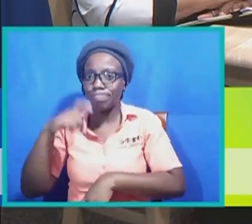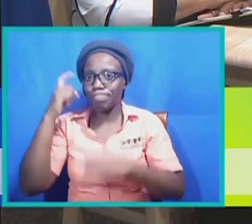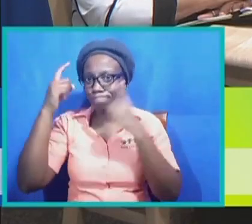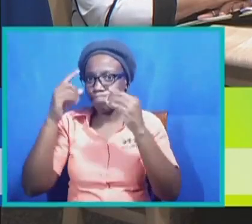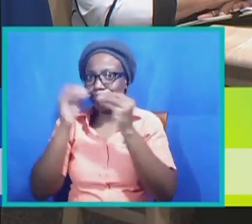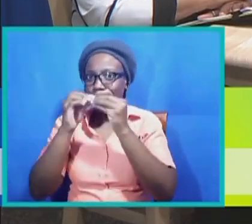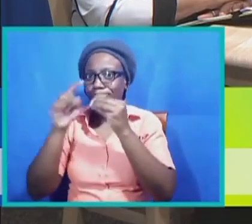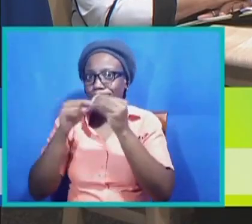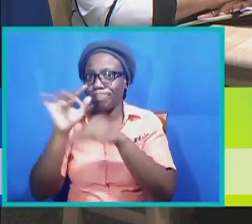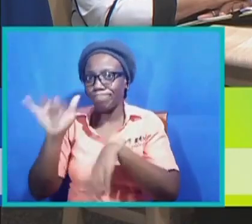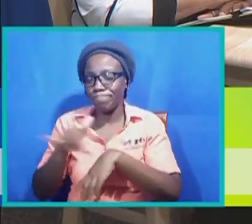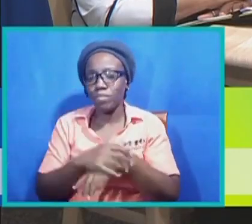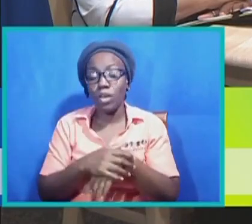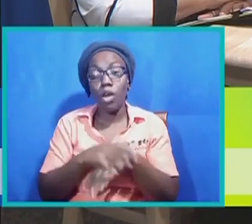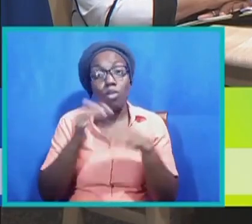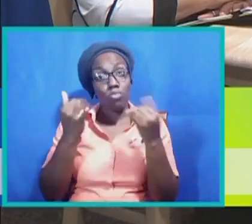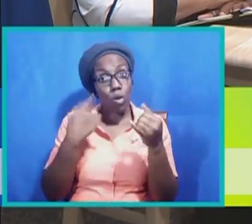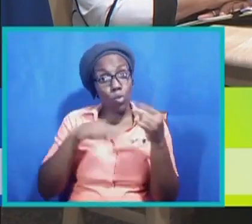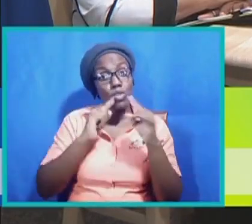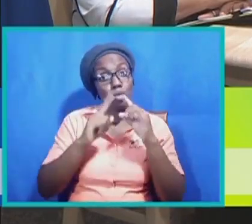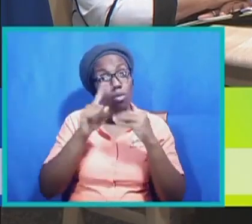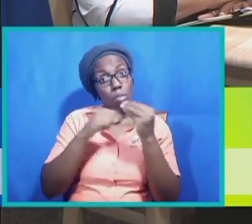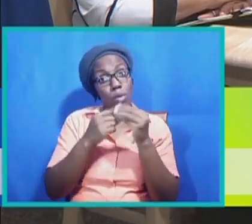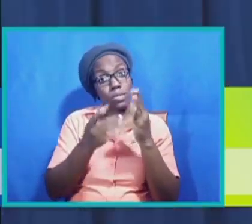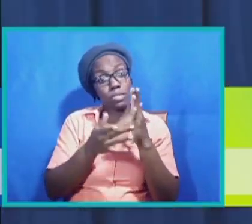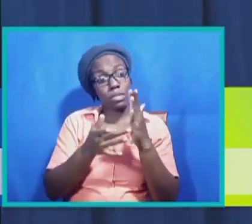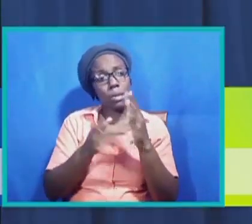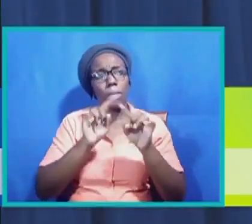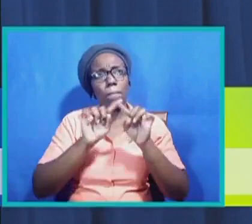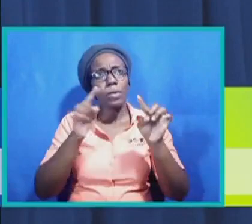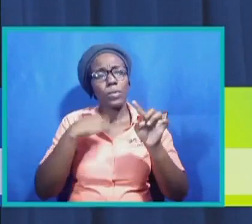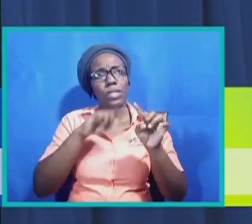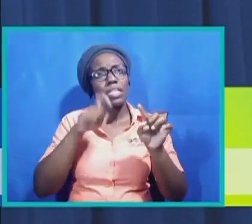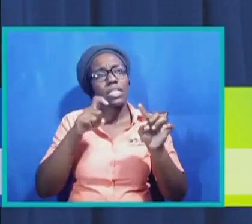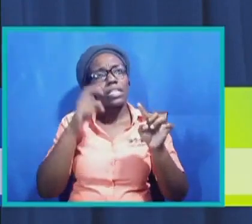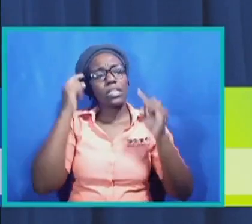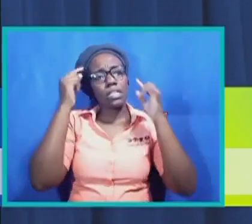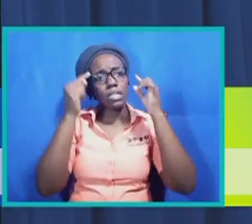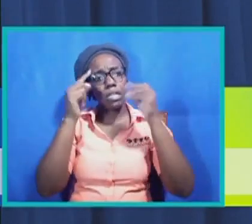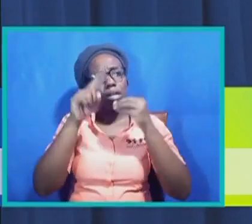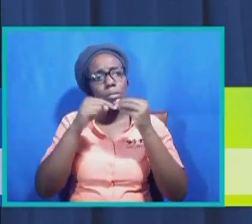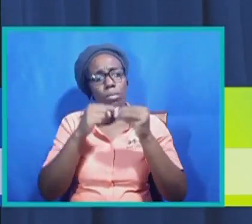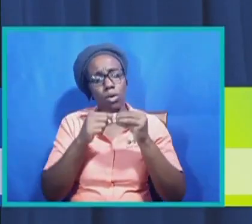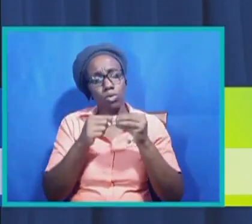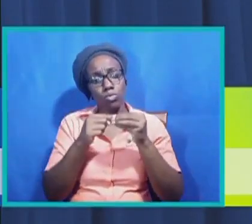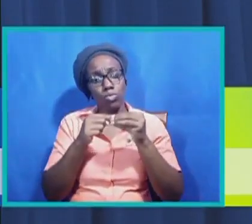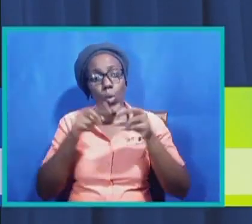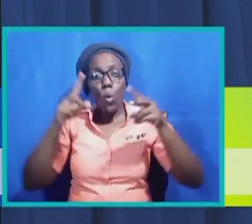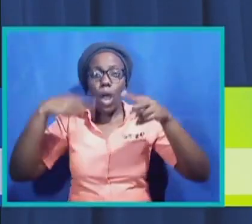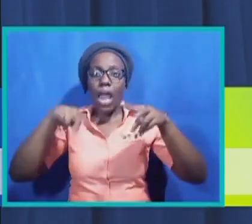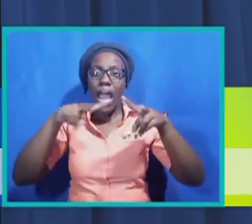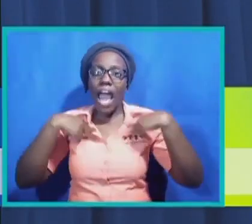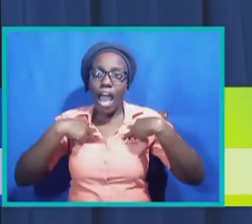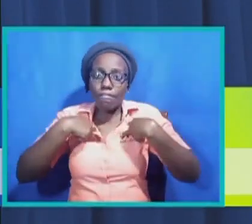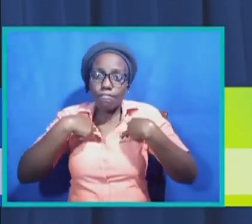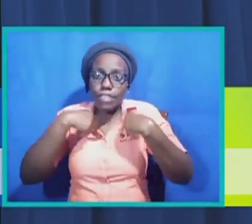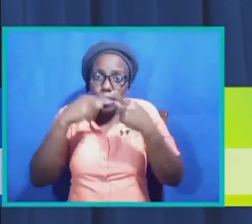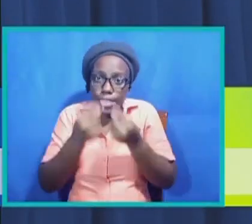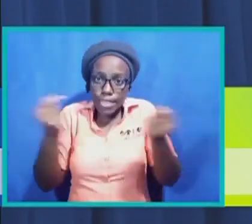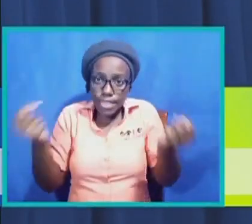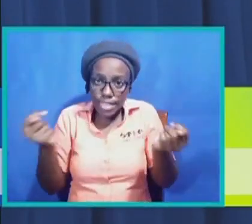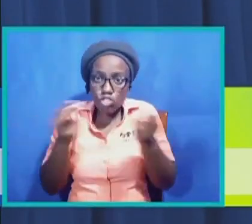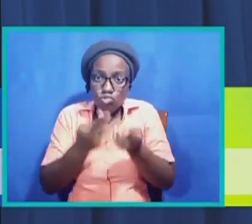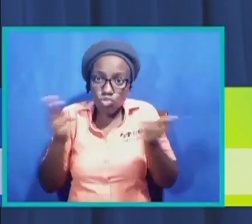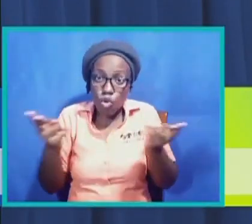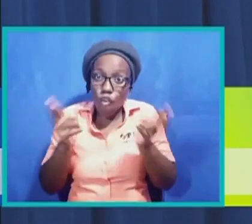we have to ensure that those enablers are in place. So whether it is